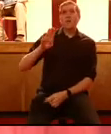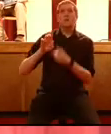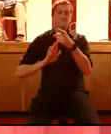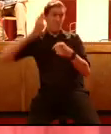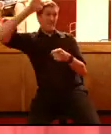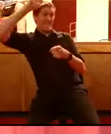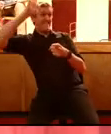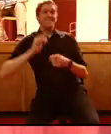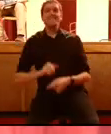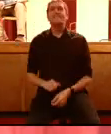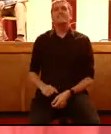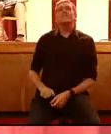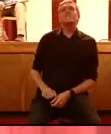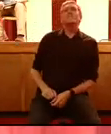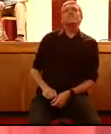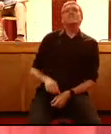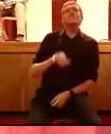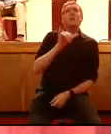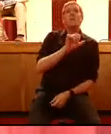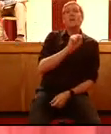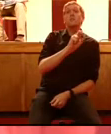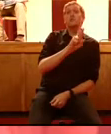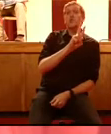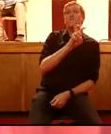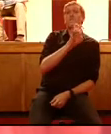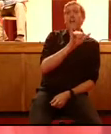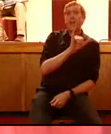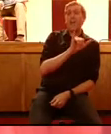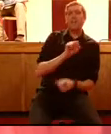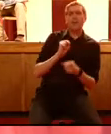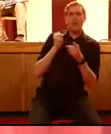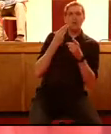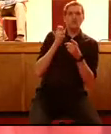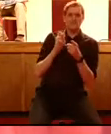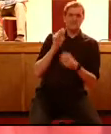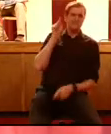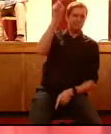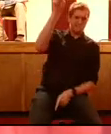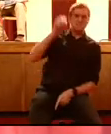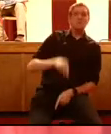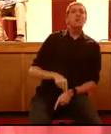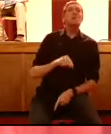that survey, she surveyed select union